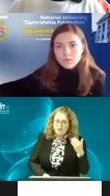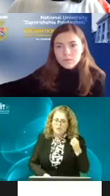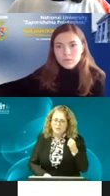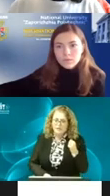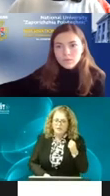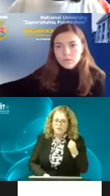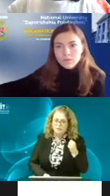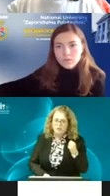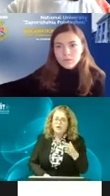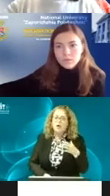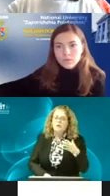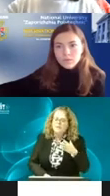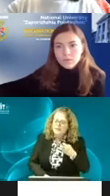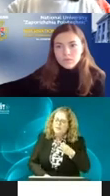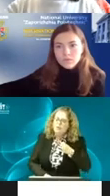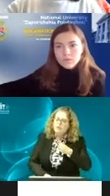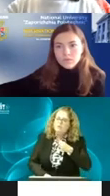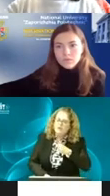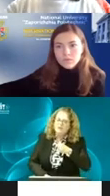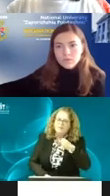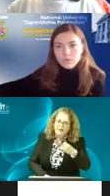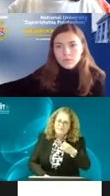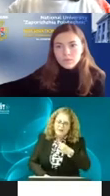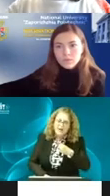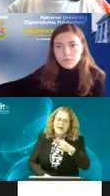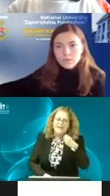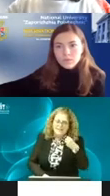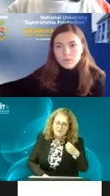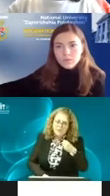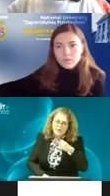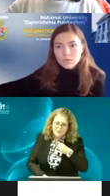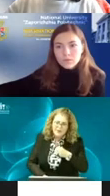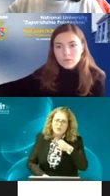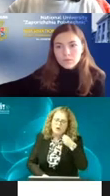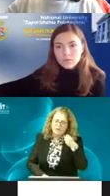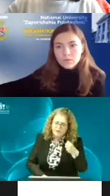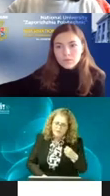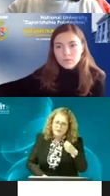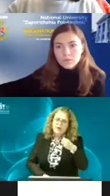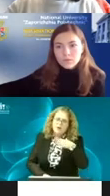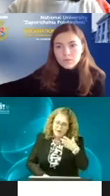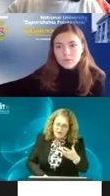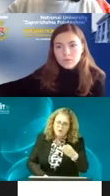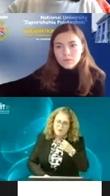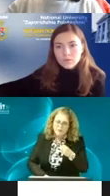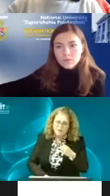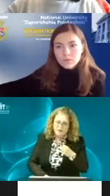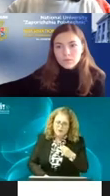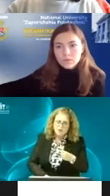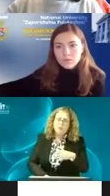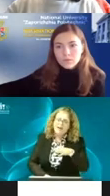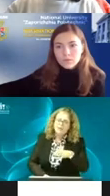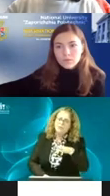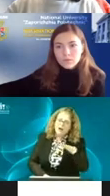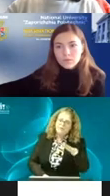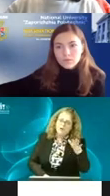know that we are speaking to a machine, we still want to feel the same feeling as if we are speaking to a different or another person.